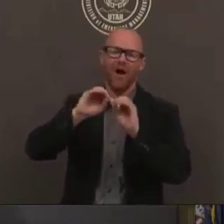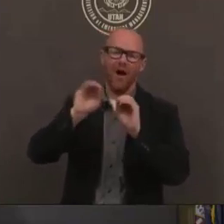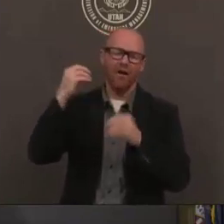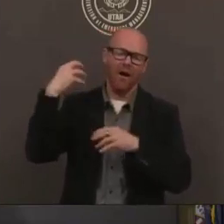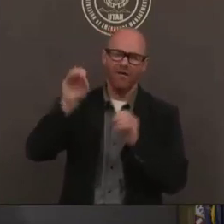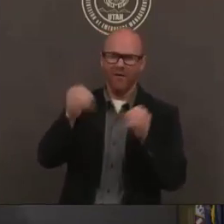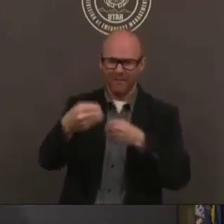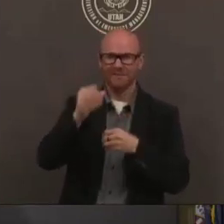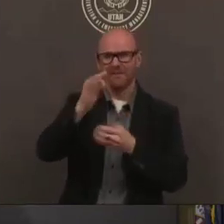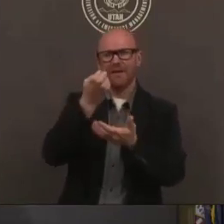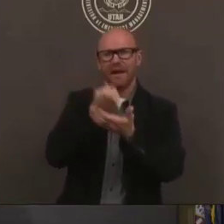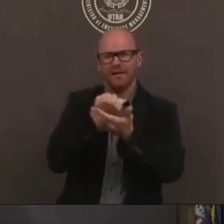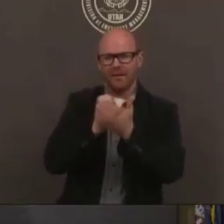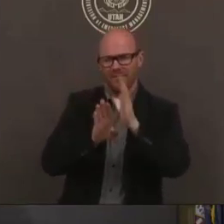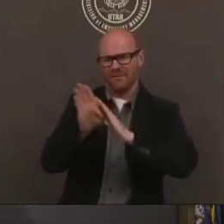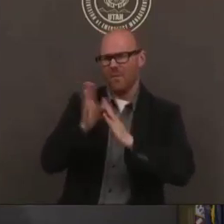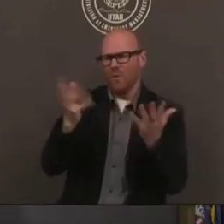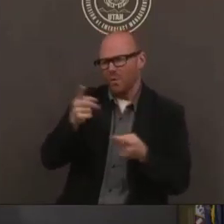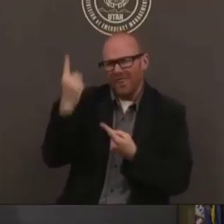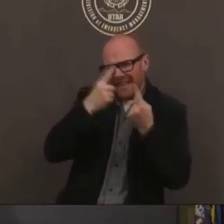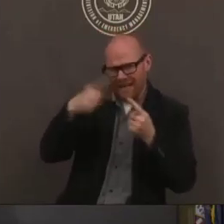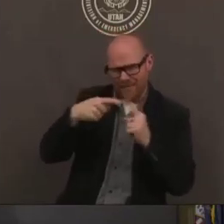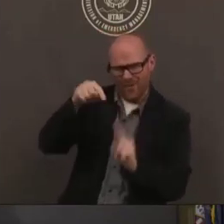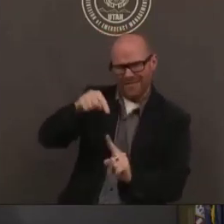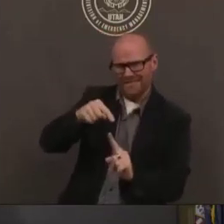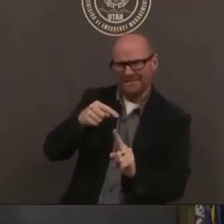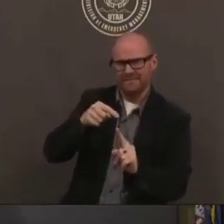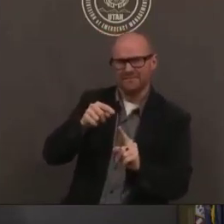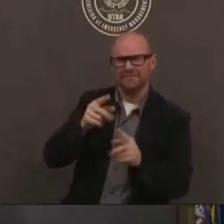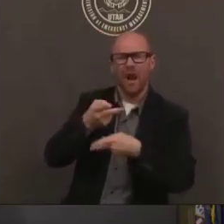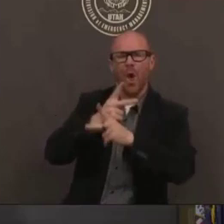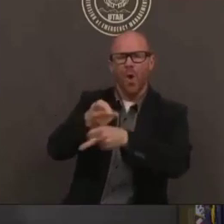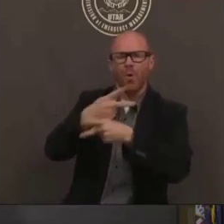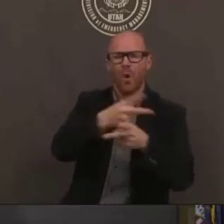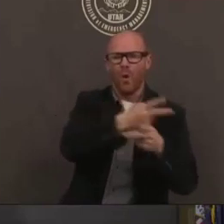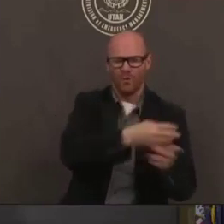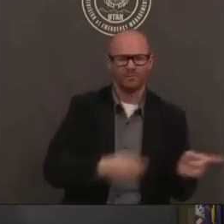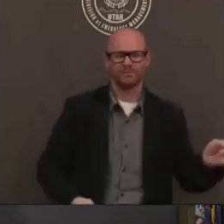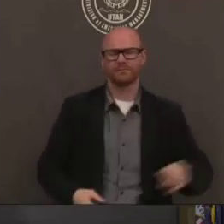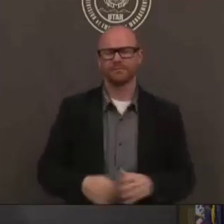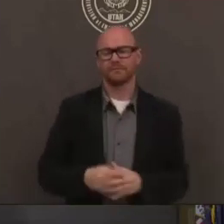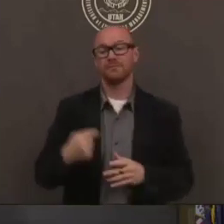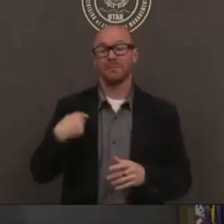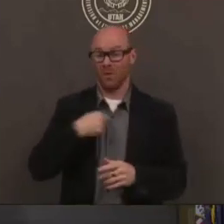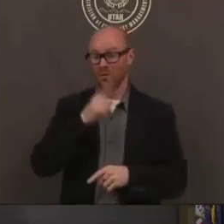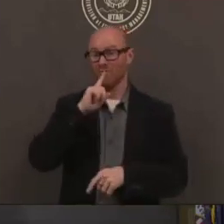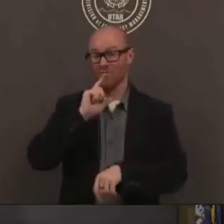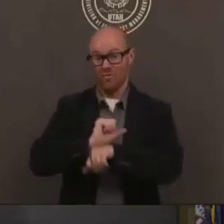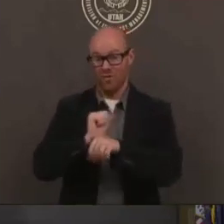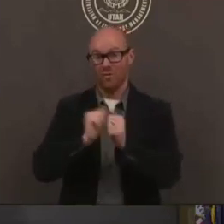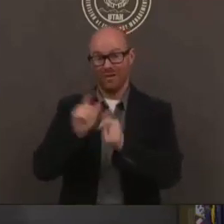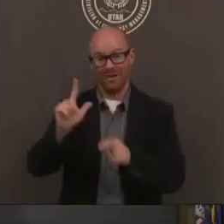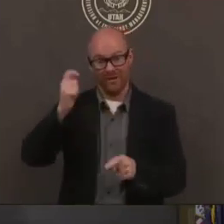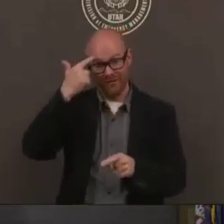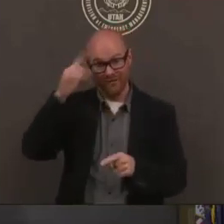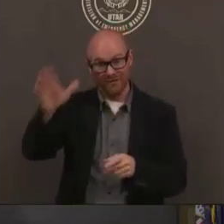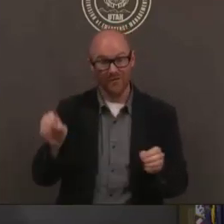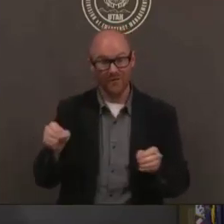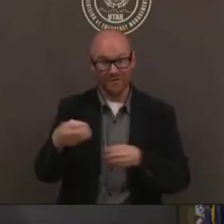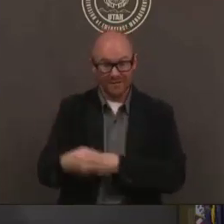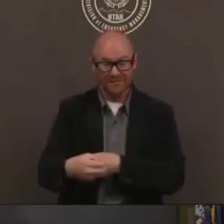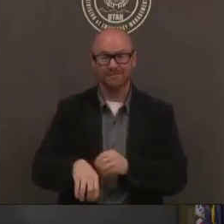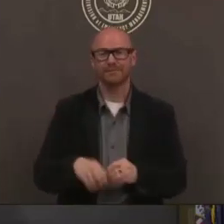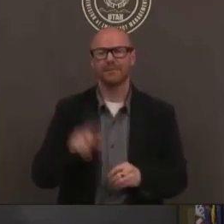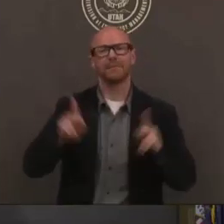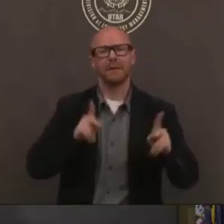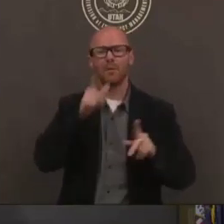soft opening? Well, we are working with the governor's office, as Dr. Dunn said, and the people who